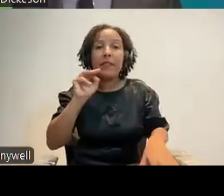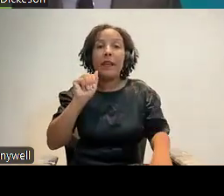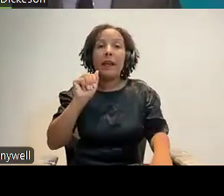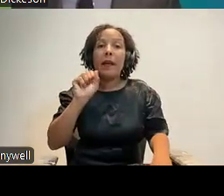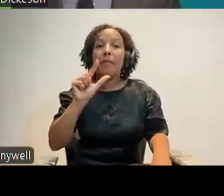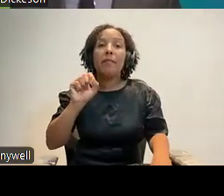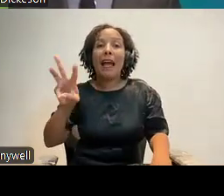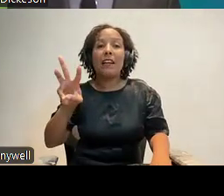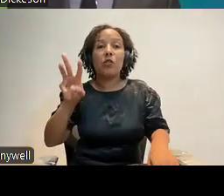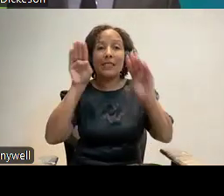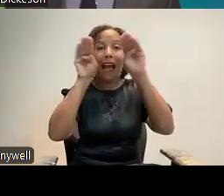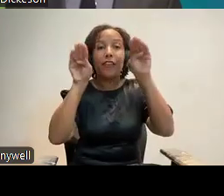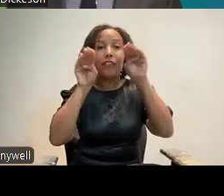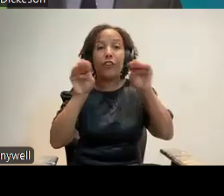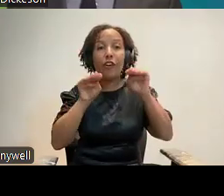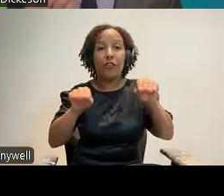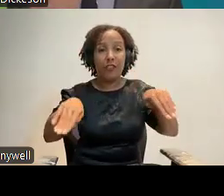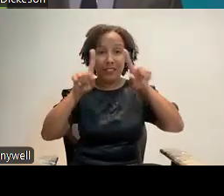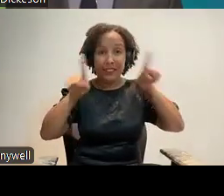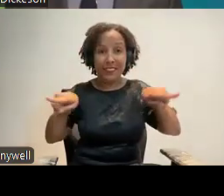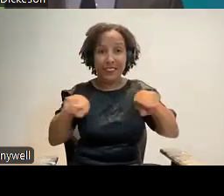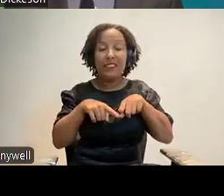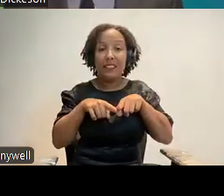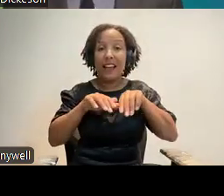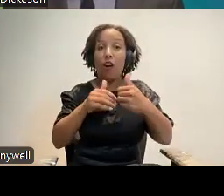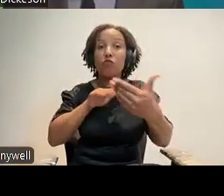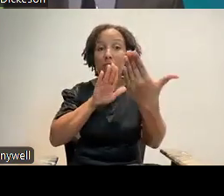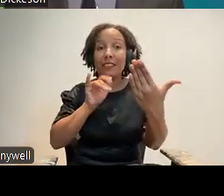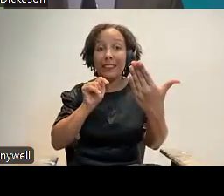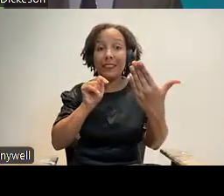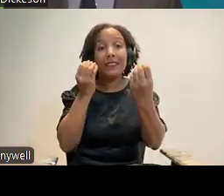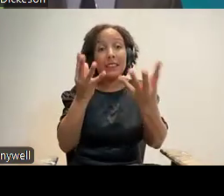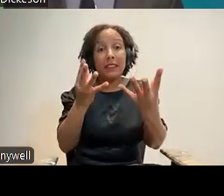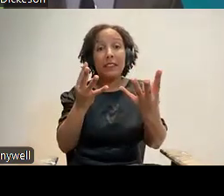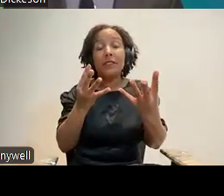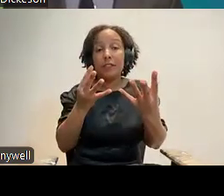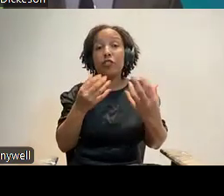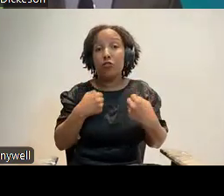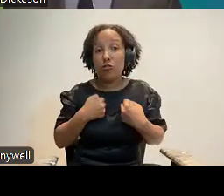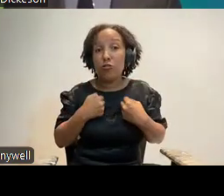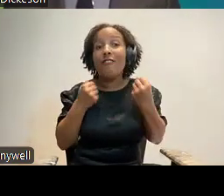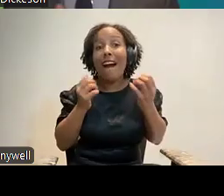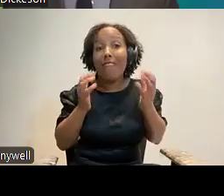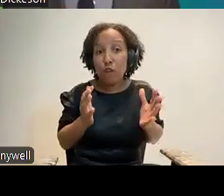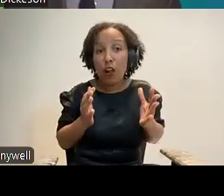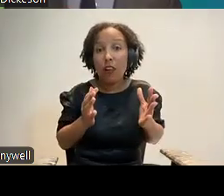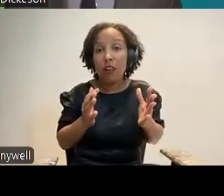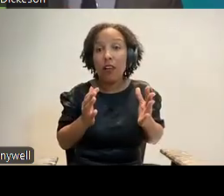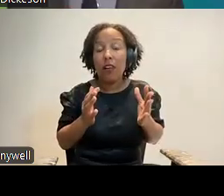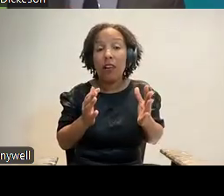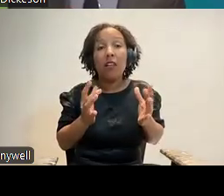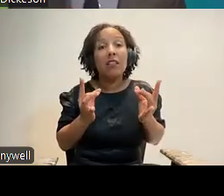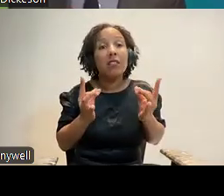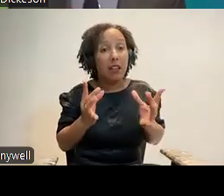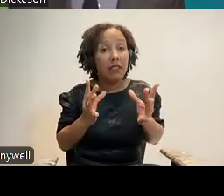type approach to things. So survival sex. I'm highlighting this specifically because males report a higher